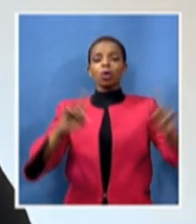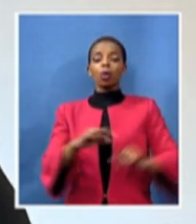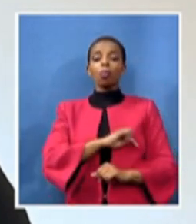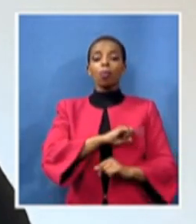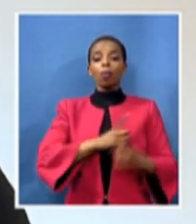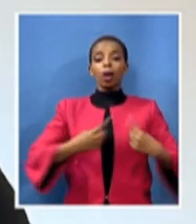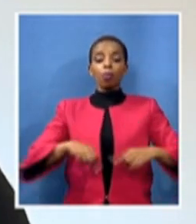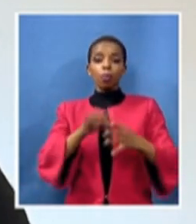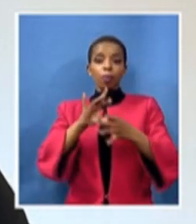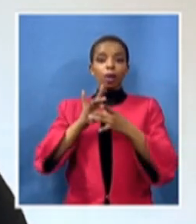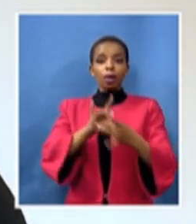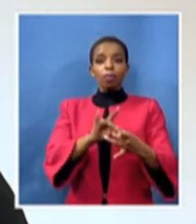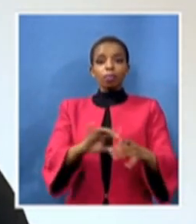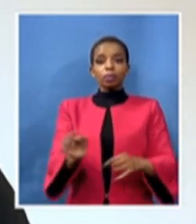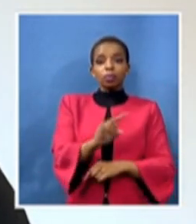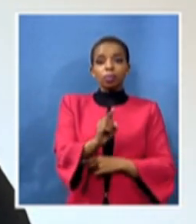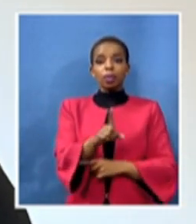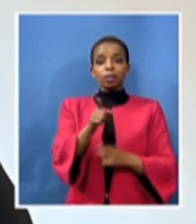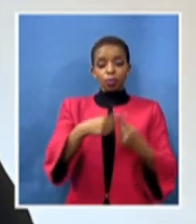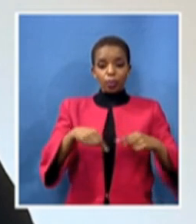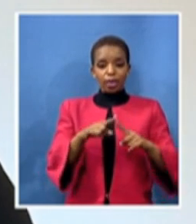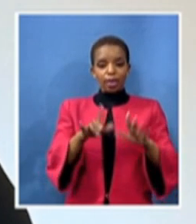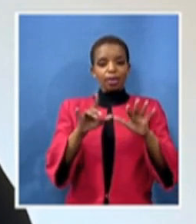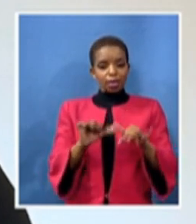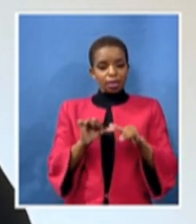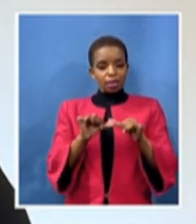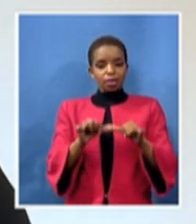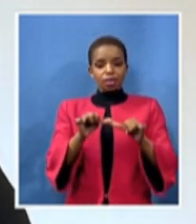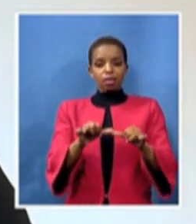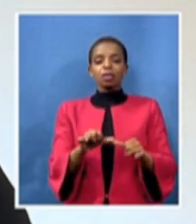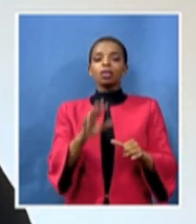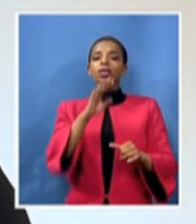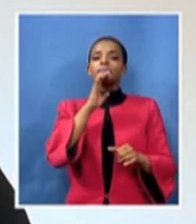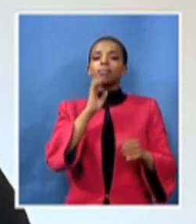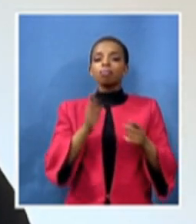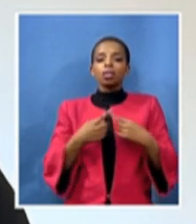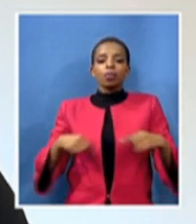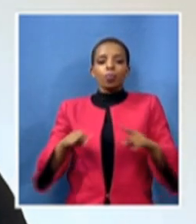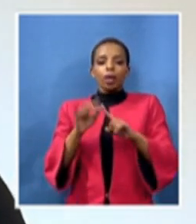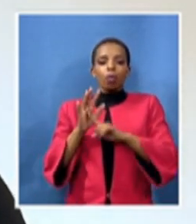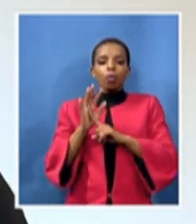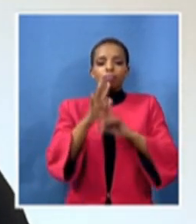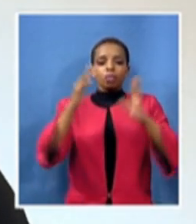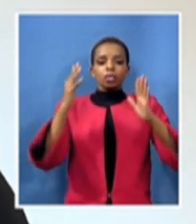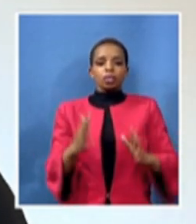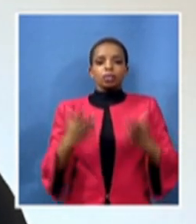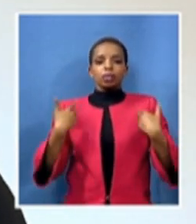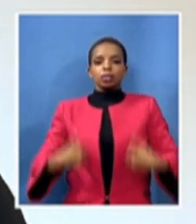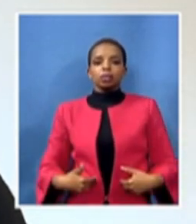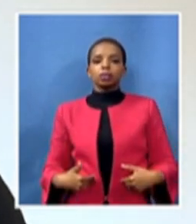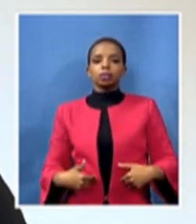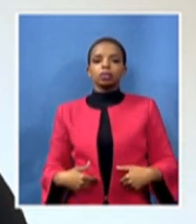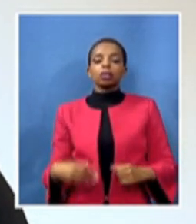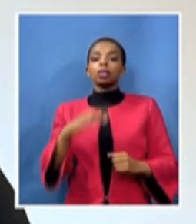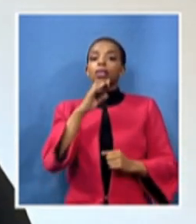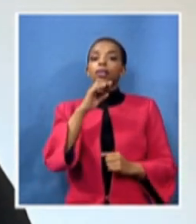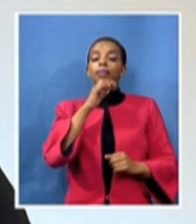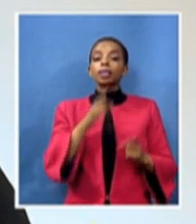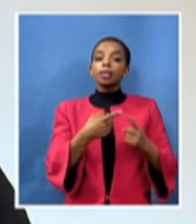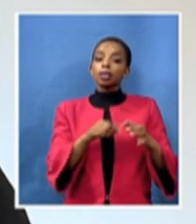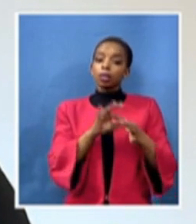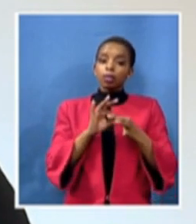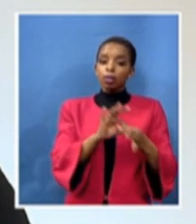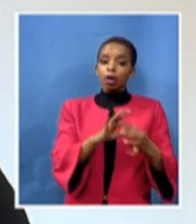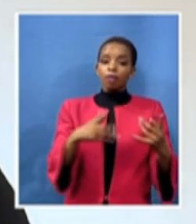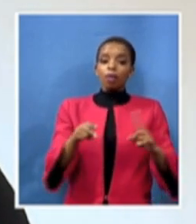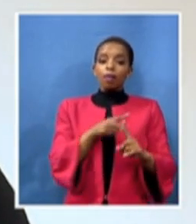us becoming oppressors. Our commitment to violence will only lead to more bloodshed. In